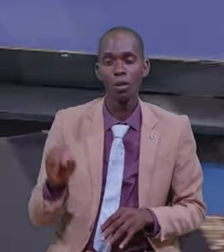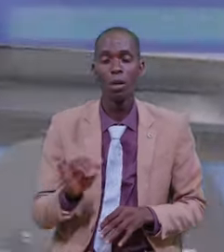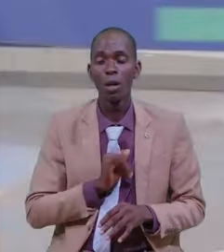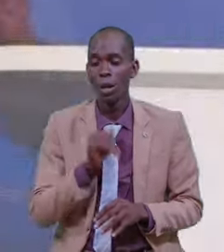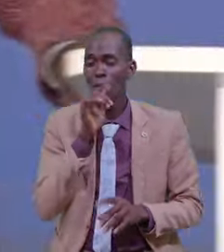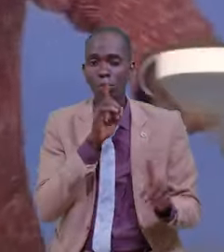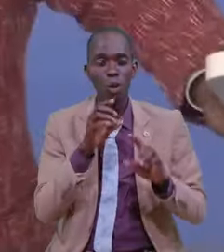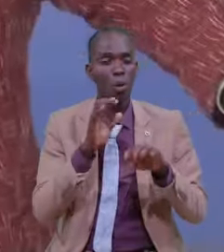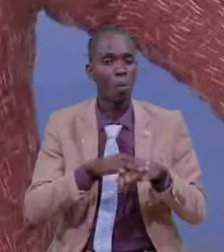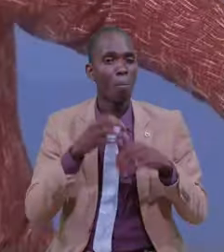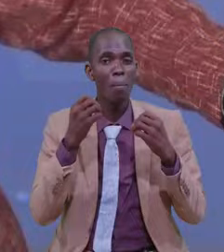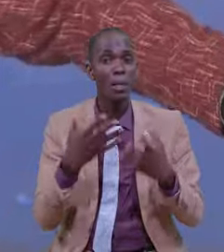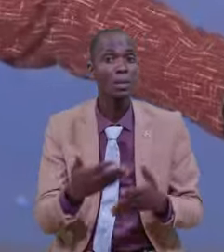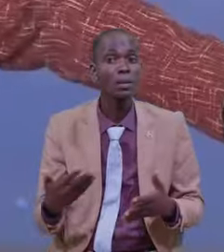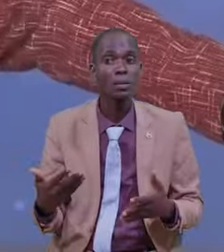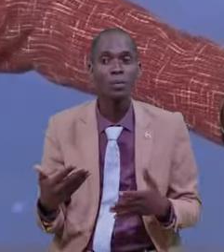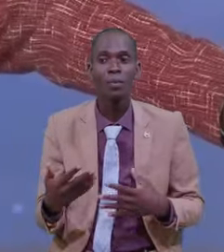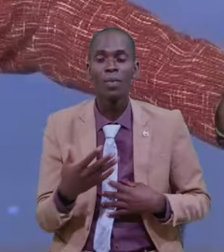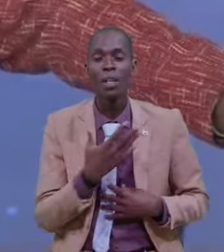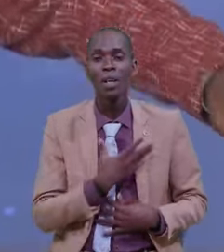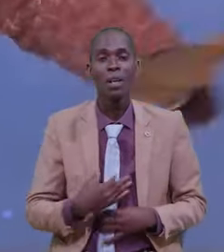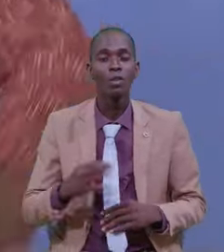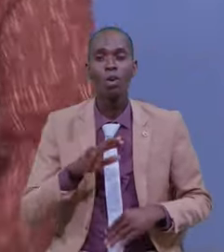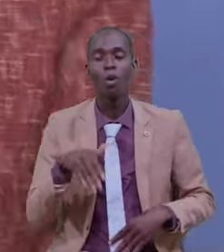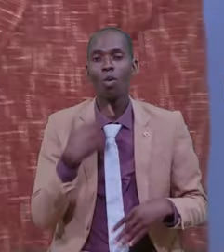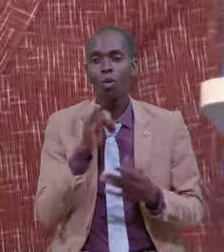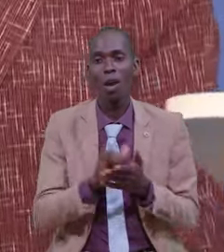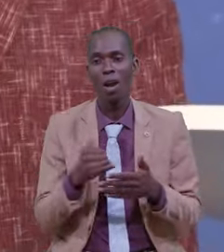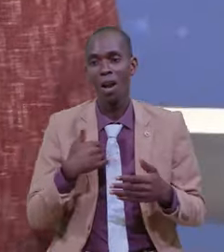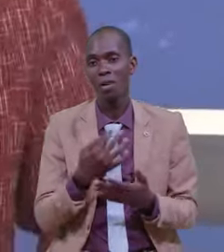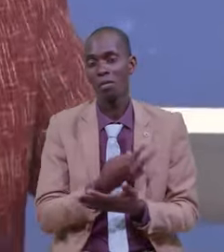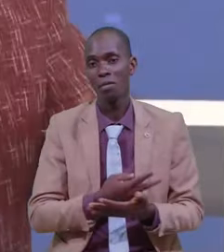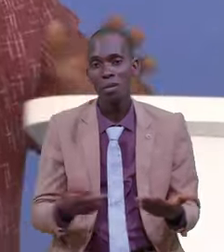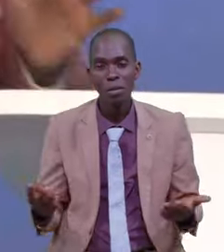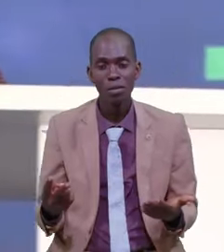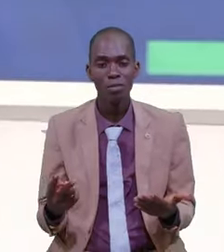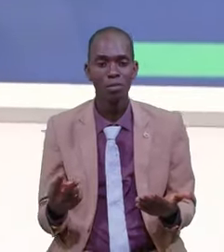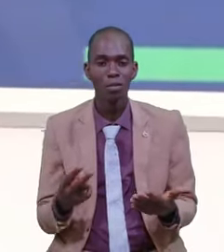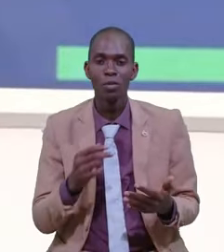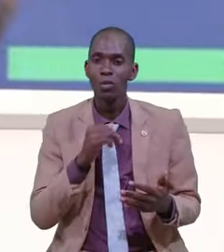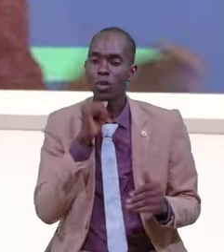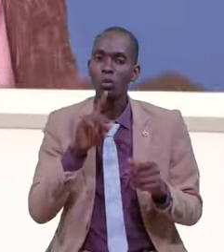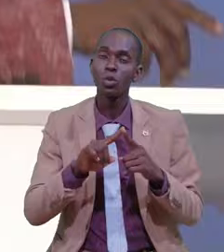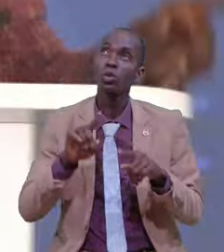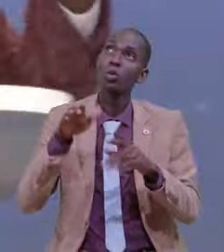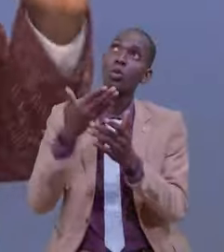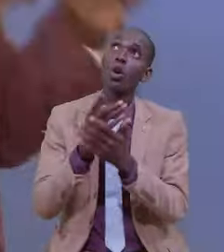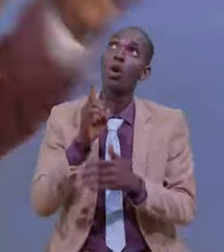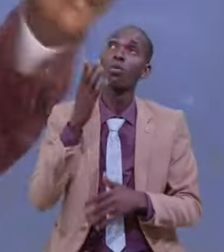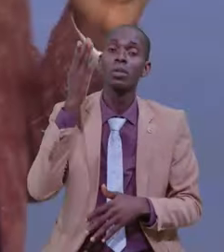on those who have failed, getting up there and getting to